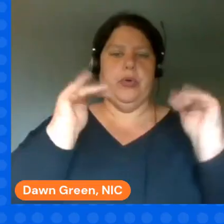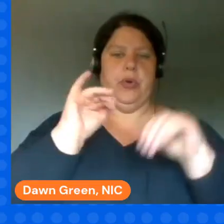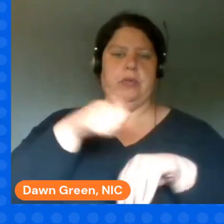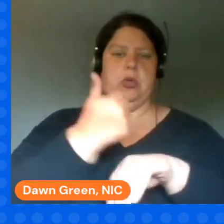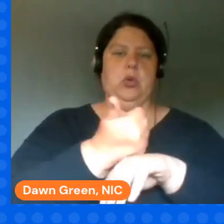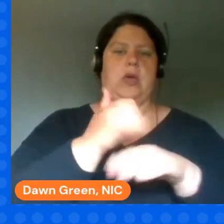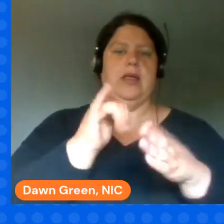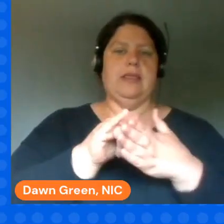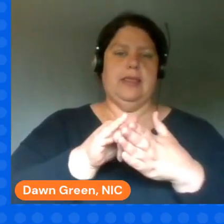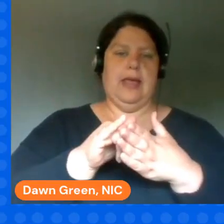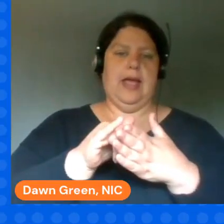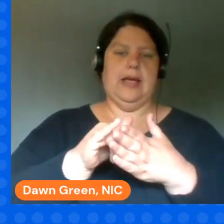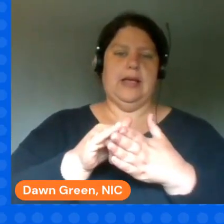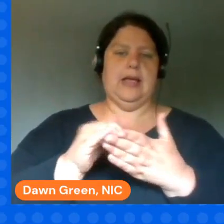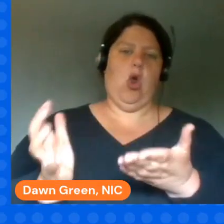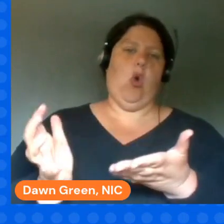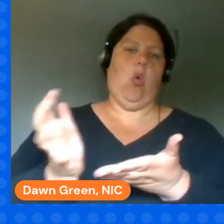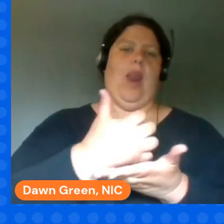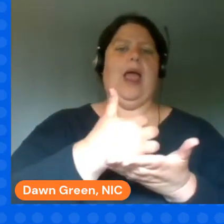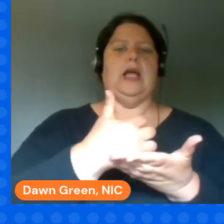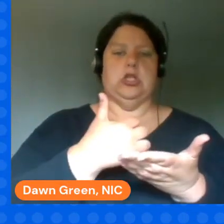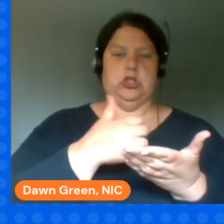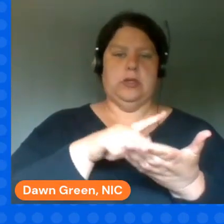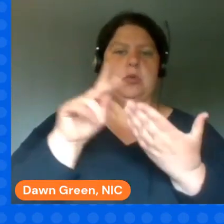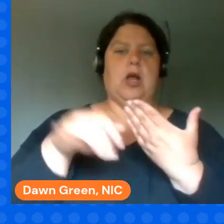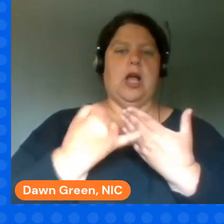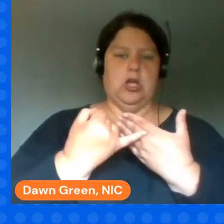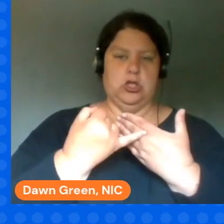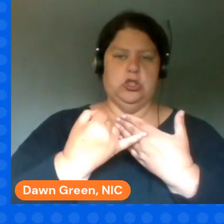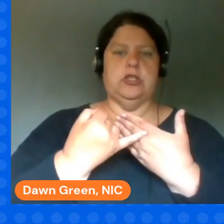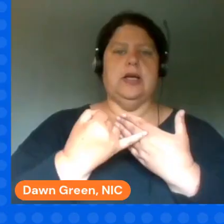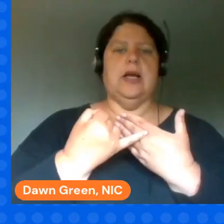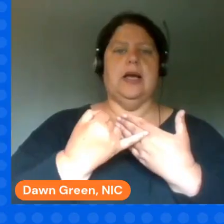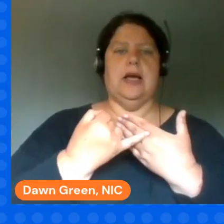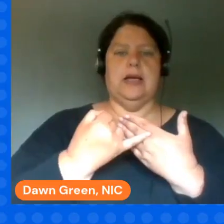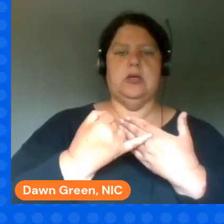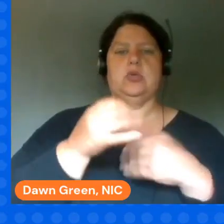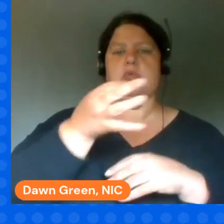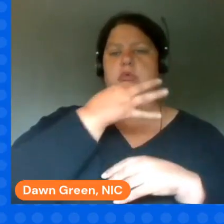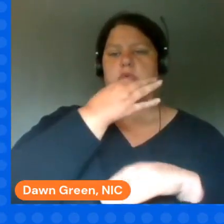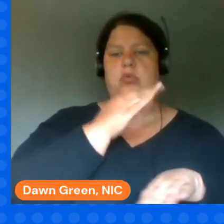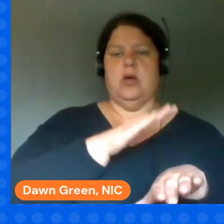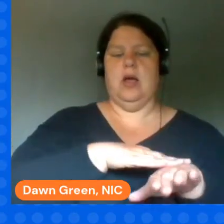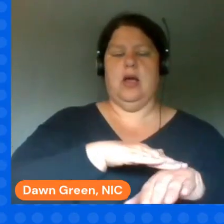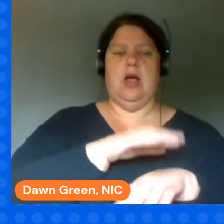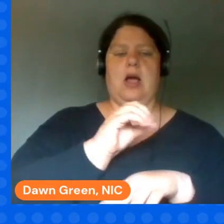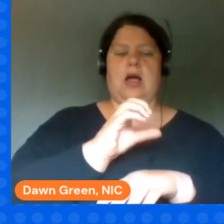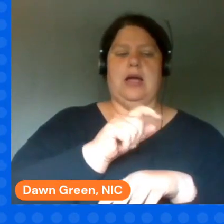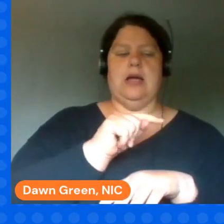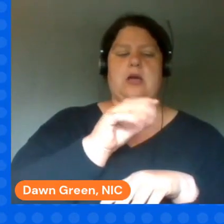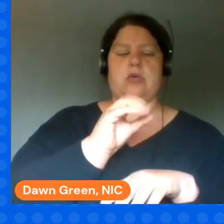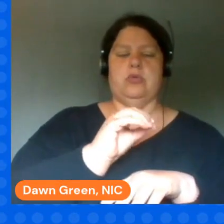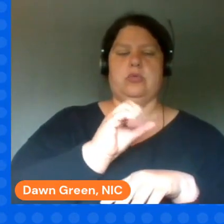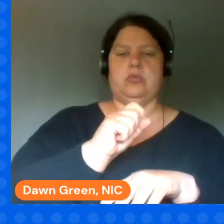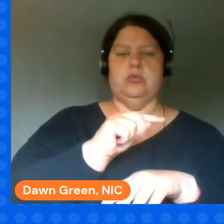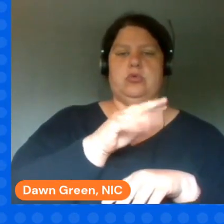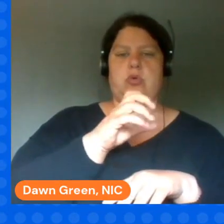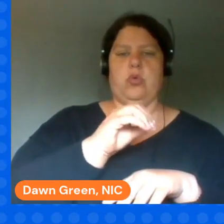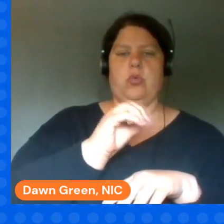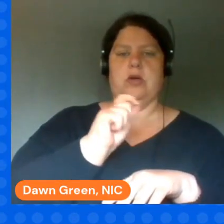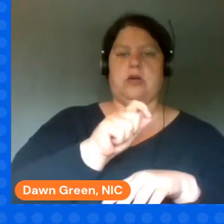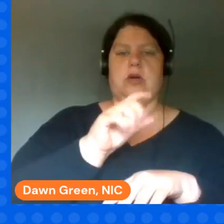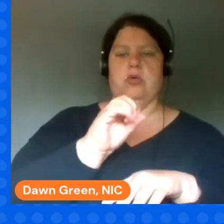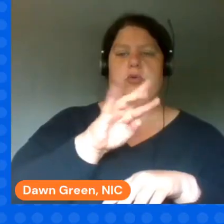collection project pages very soon on octostudio.org. And then the other usage, I think we could imagine some of this appearing is